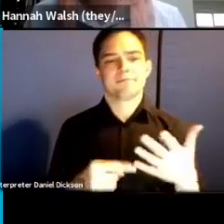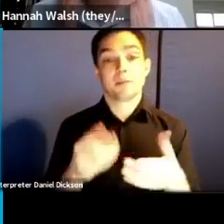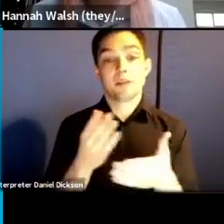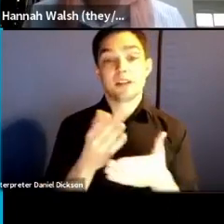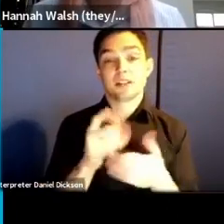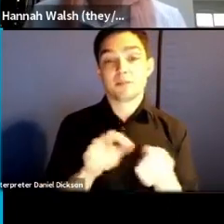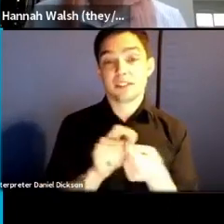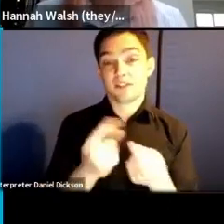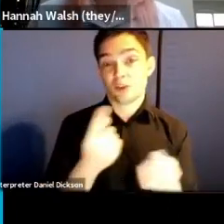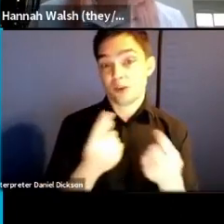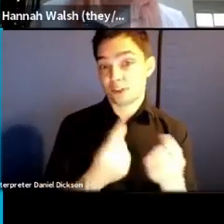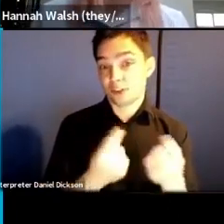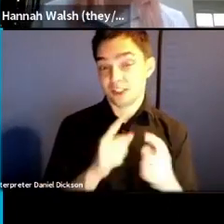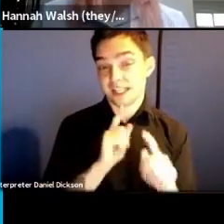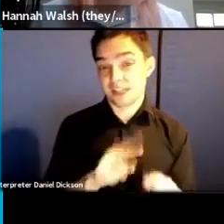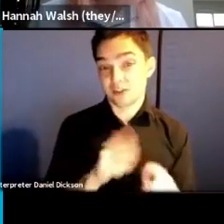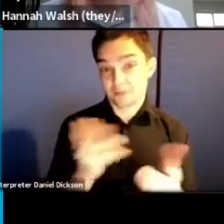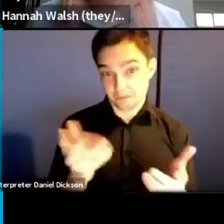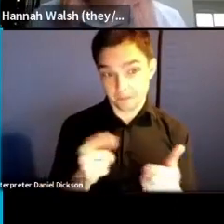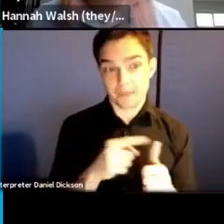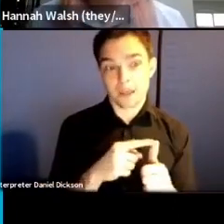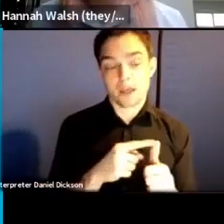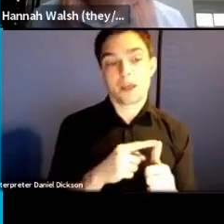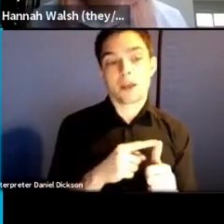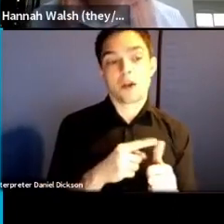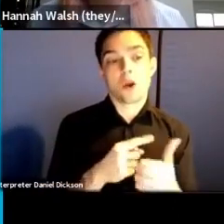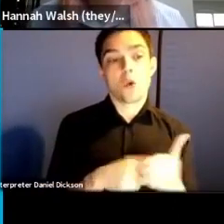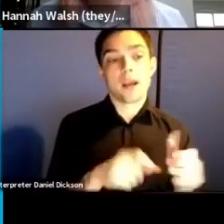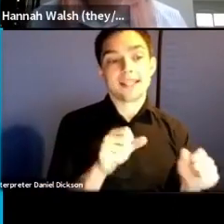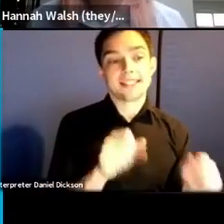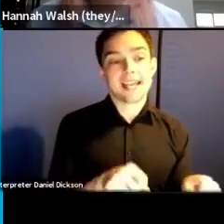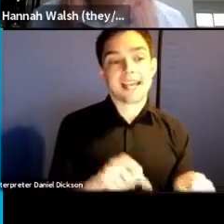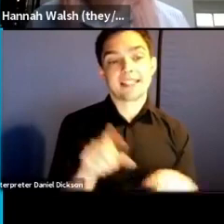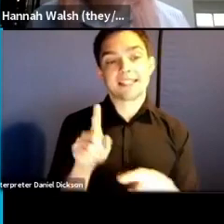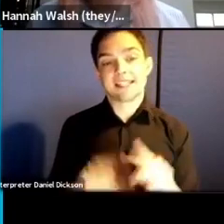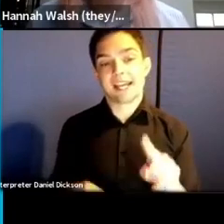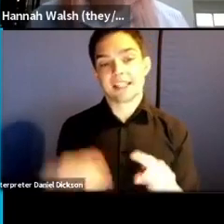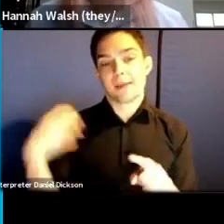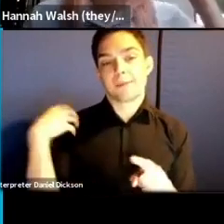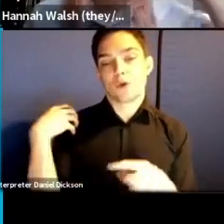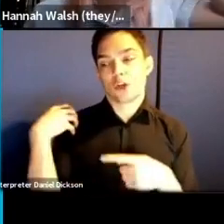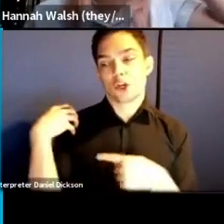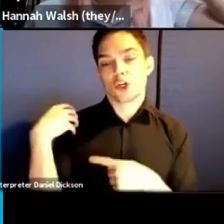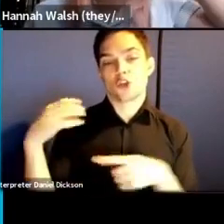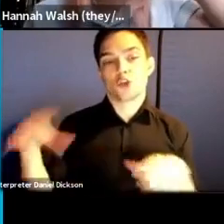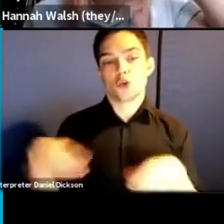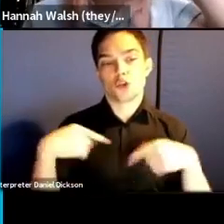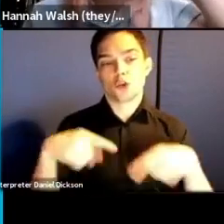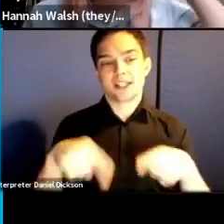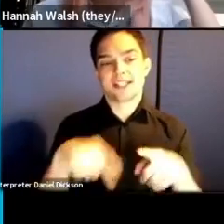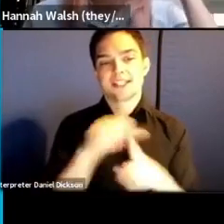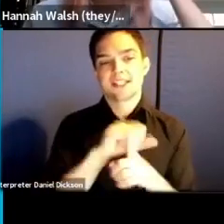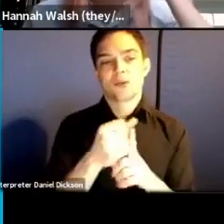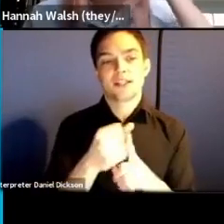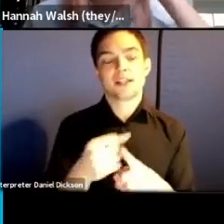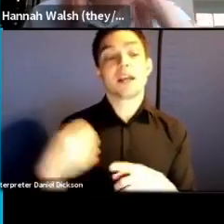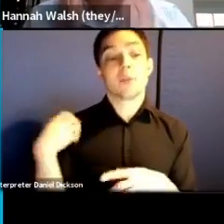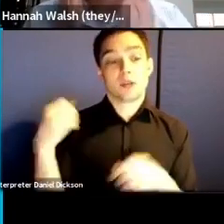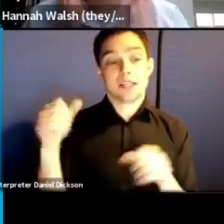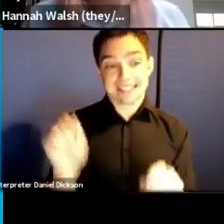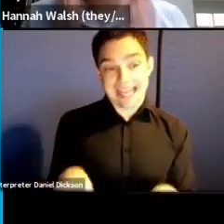during COVID-19 is, what can and can't employers do in this situation? So employers can ask